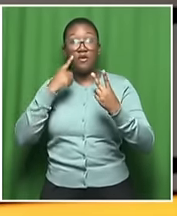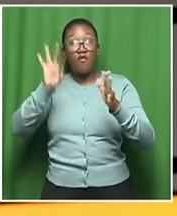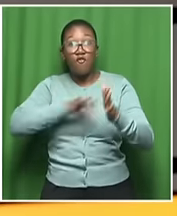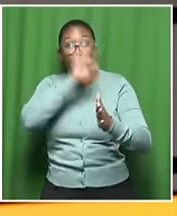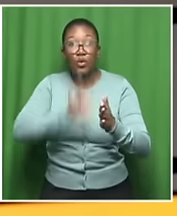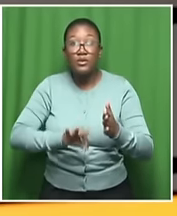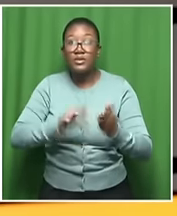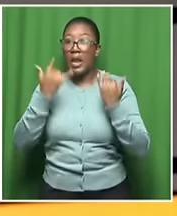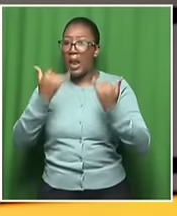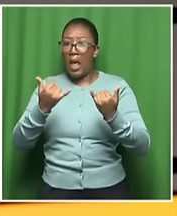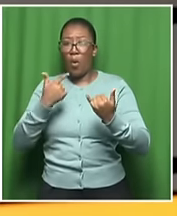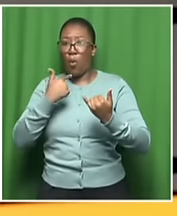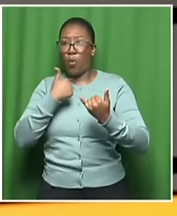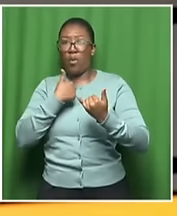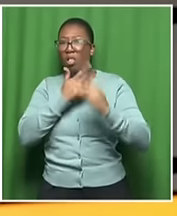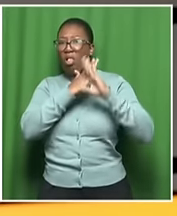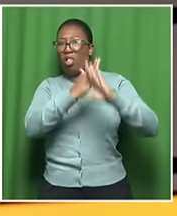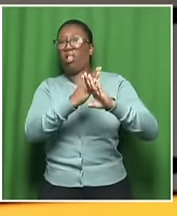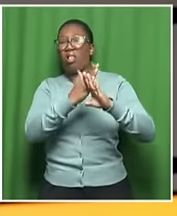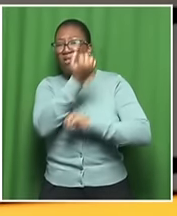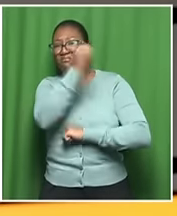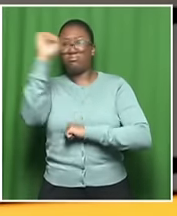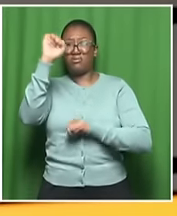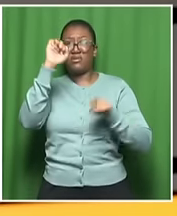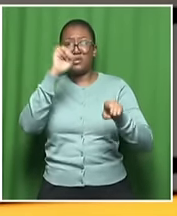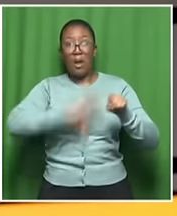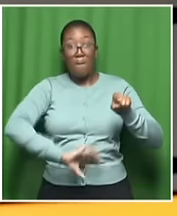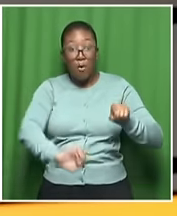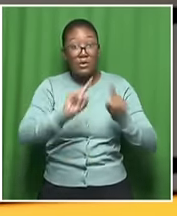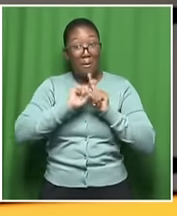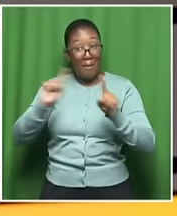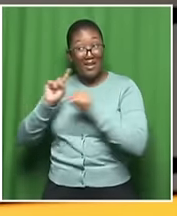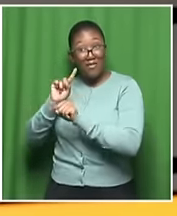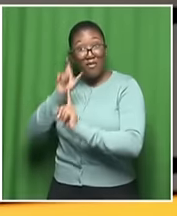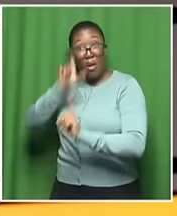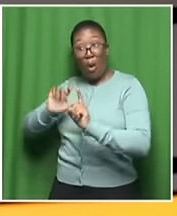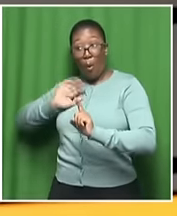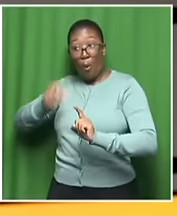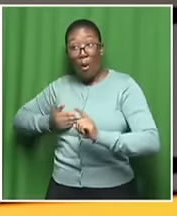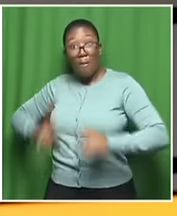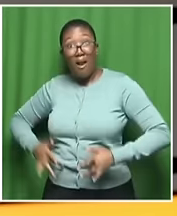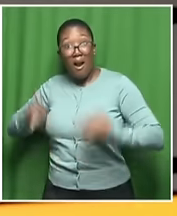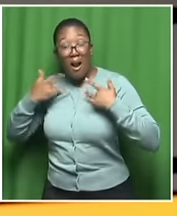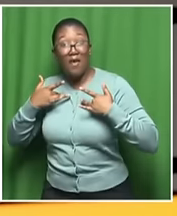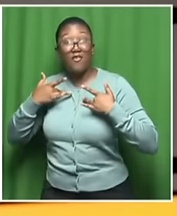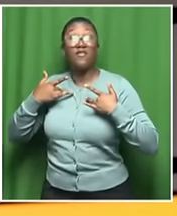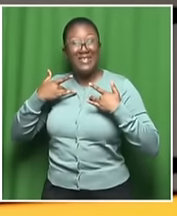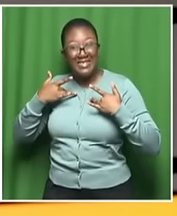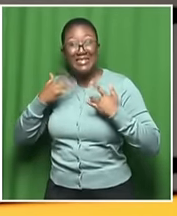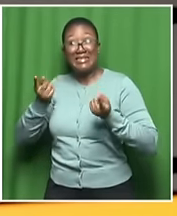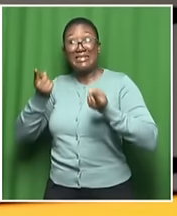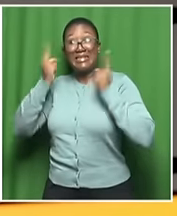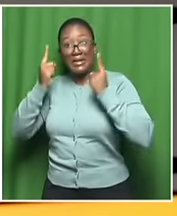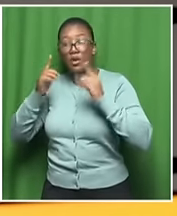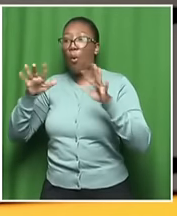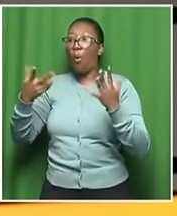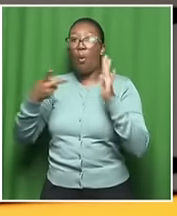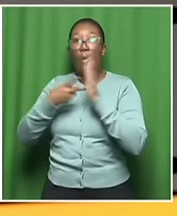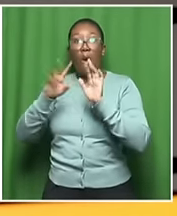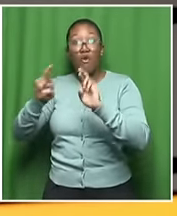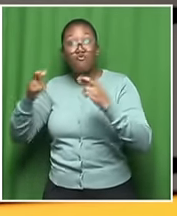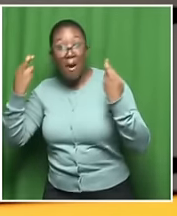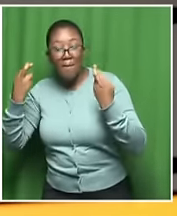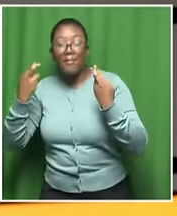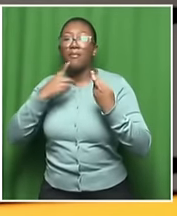against abortion, except where the woman's life is in danger, or in the case of rape. So there are smaller